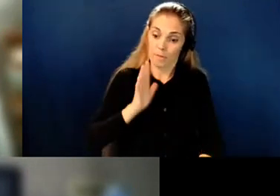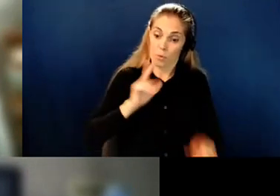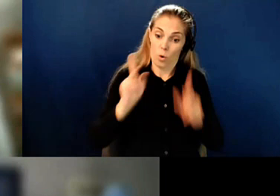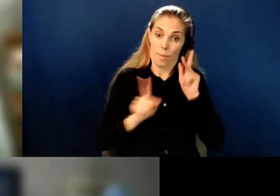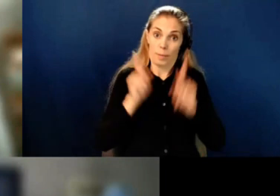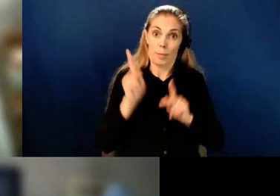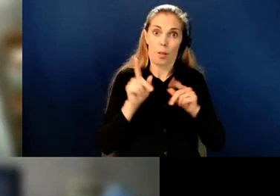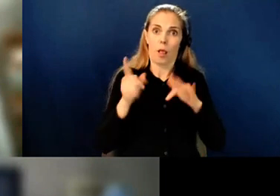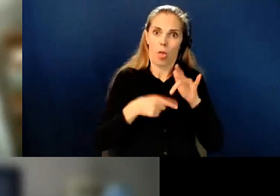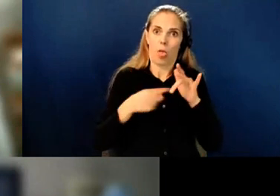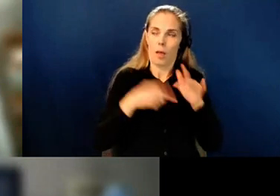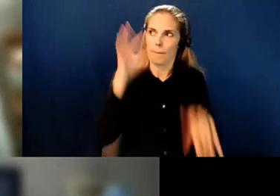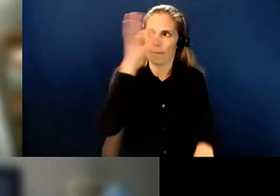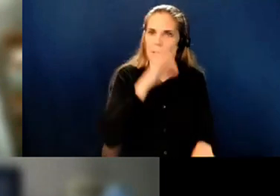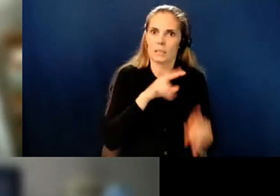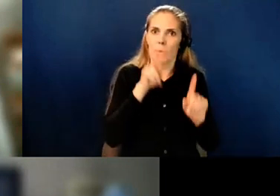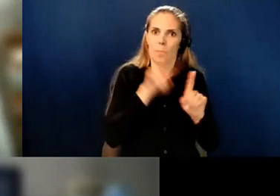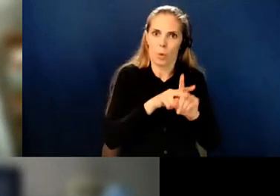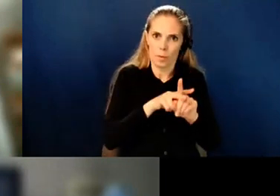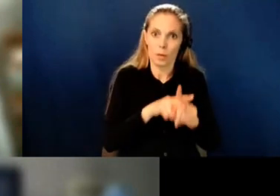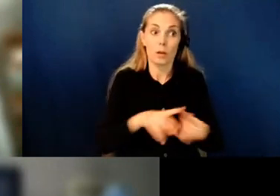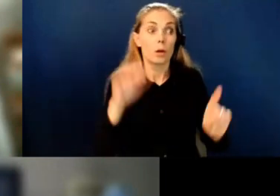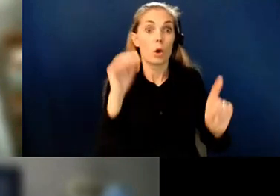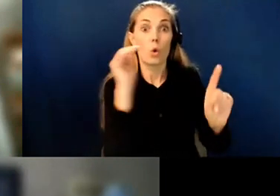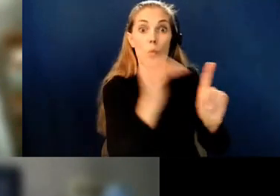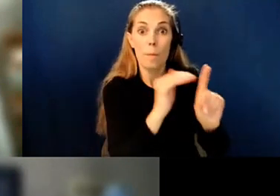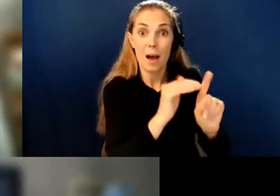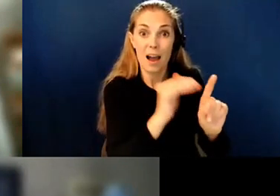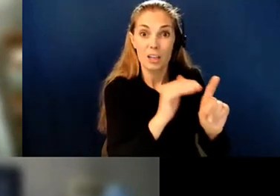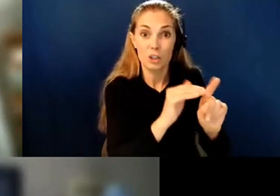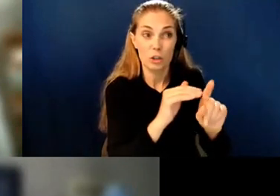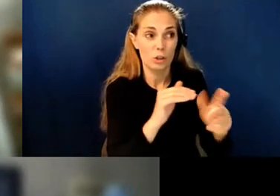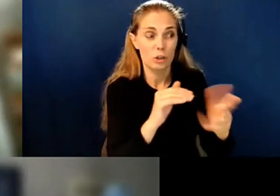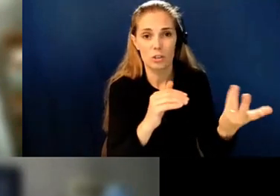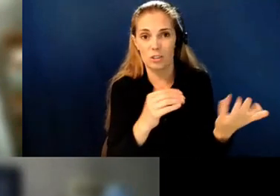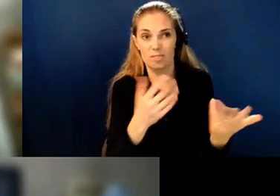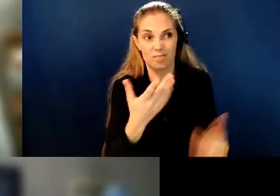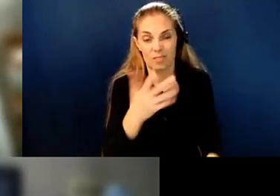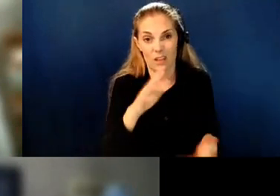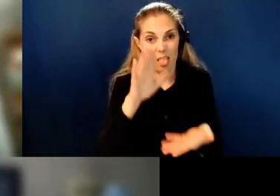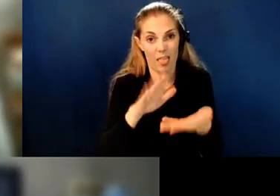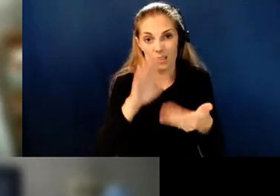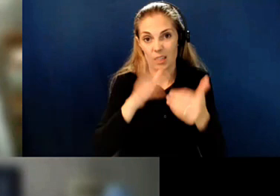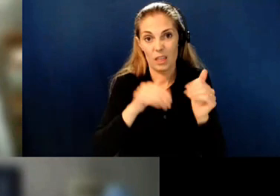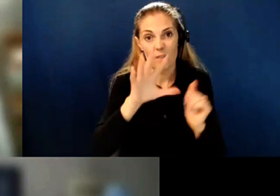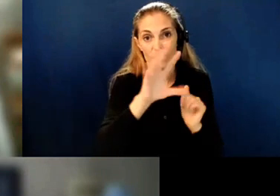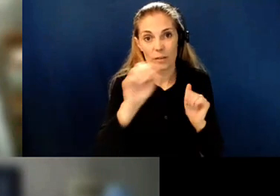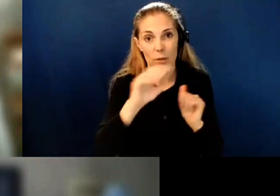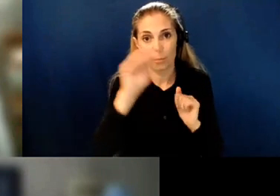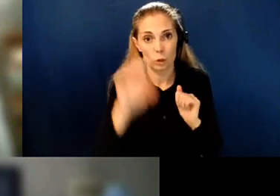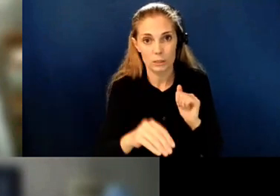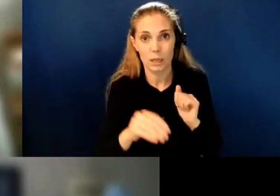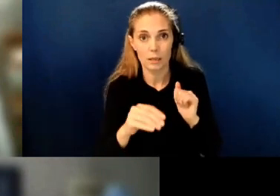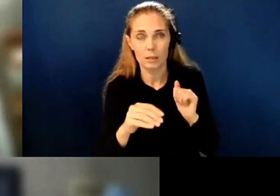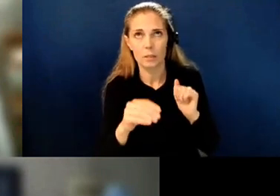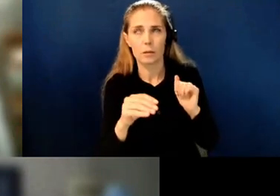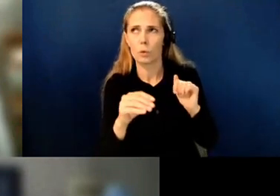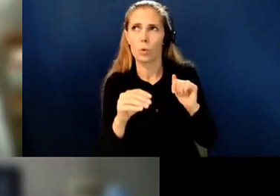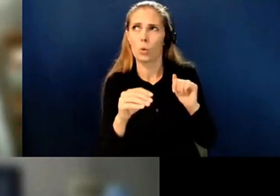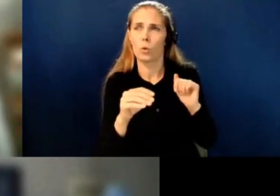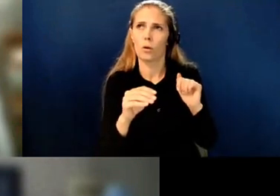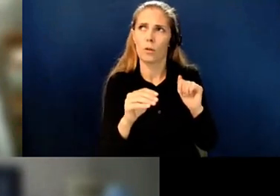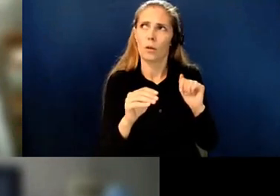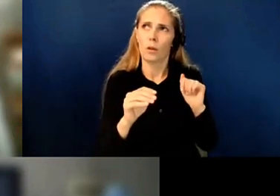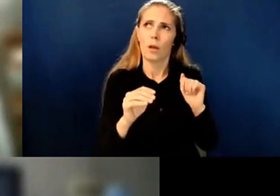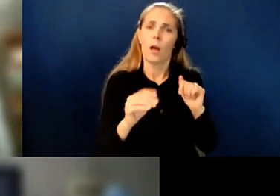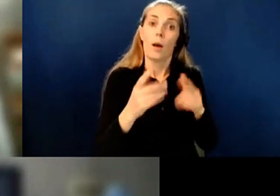It's really simple. You don't really even need to do that. I'm going to type the client's name. There's my name. Then we put the appointment date in. So